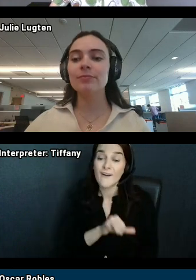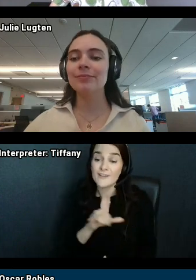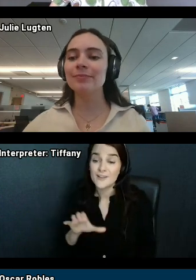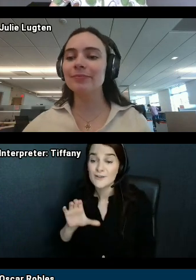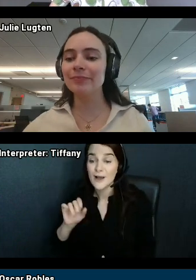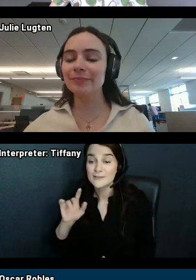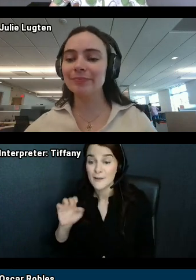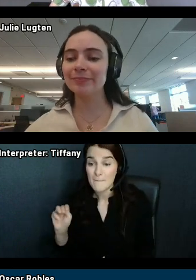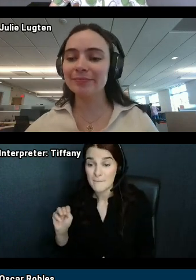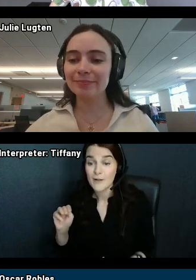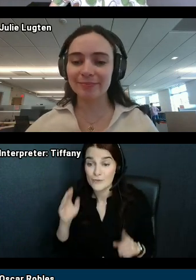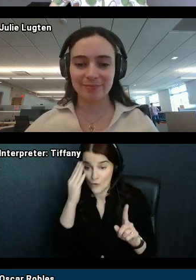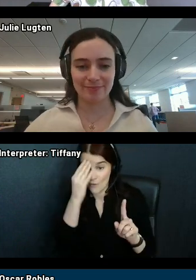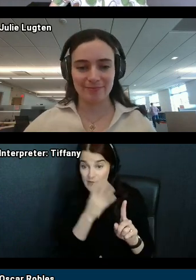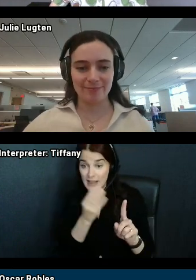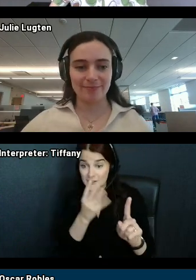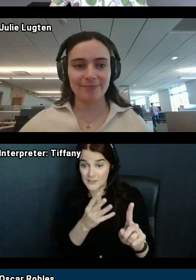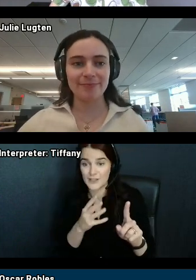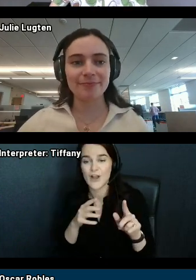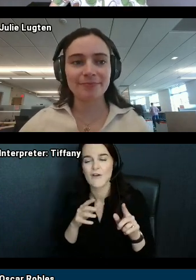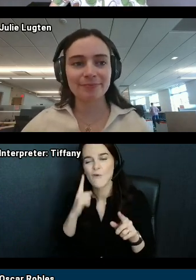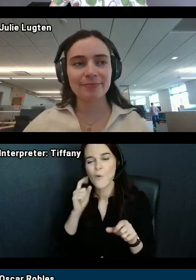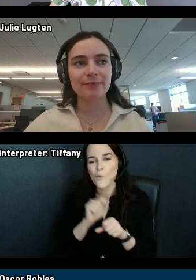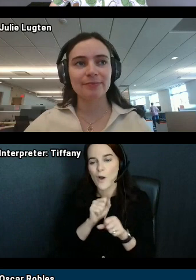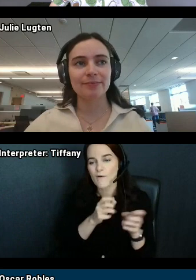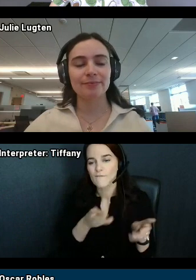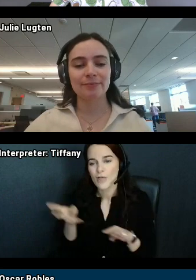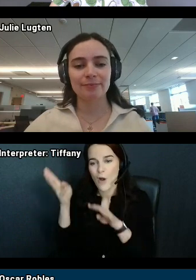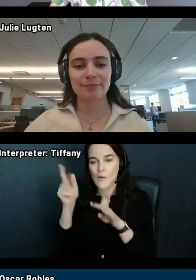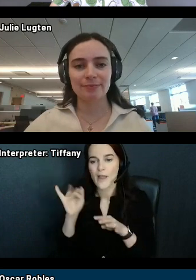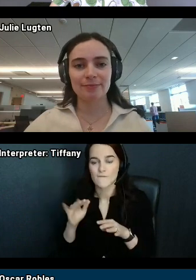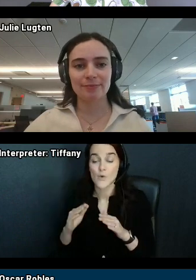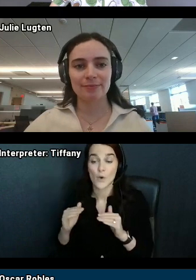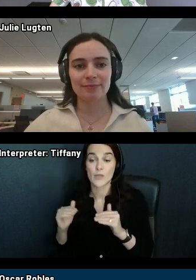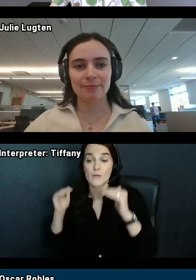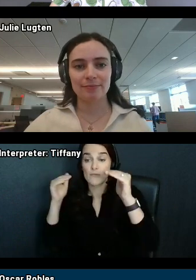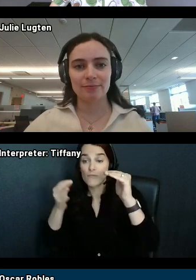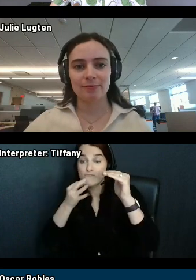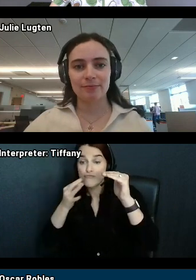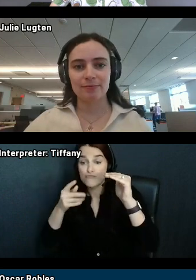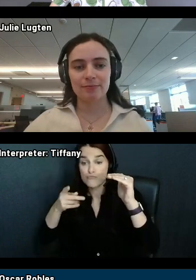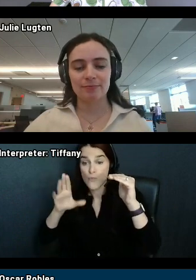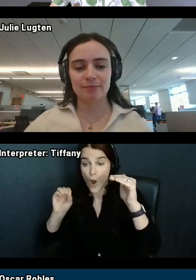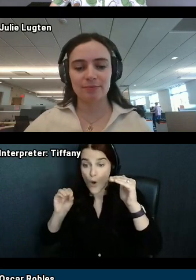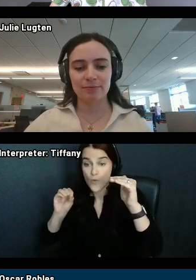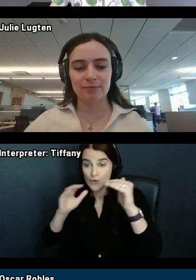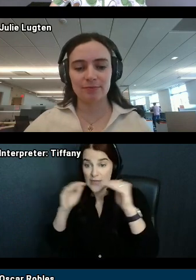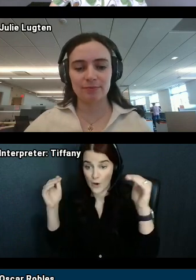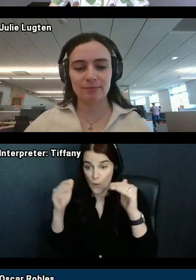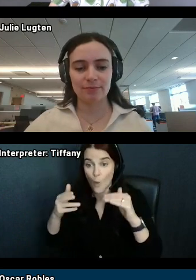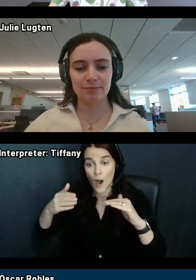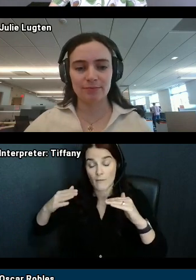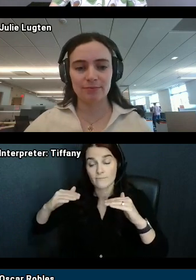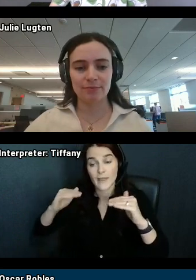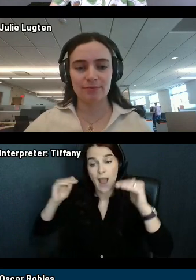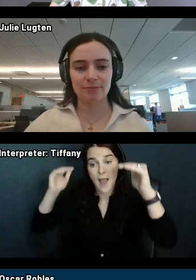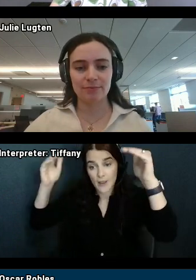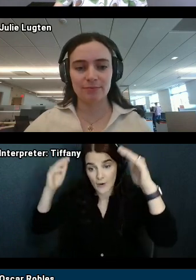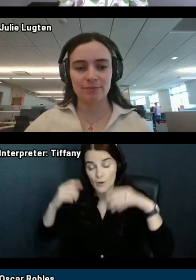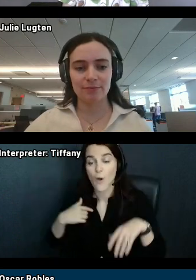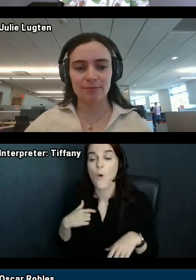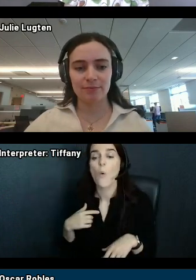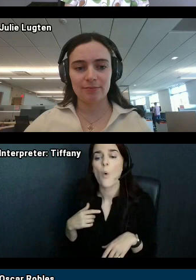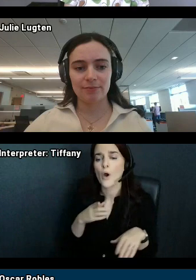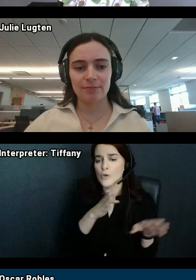where needed if you're on the pro tier or higher. And you can even send notifications to Slack if that's what your team uses